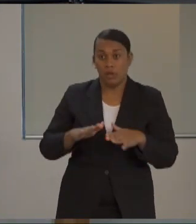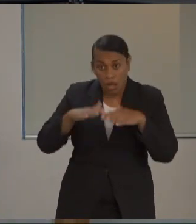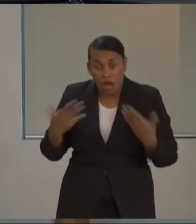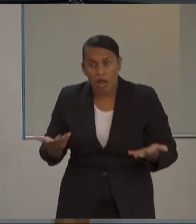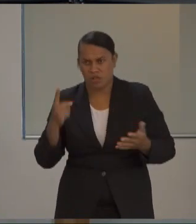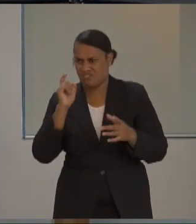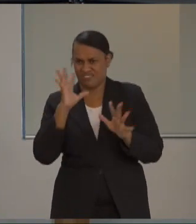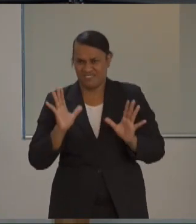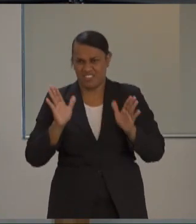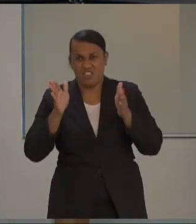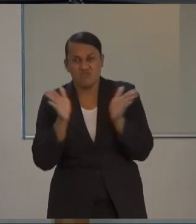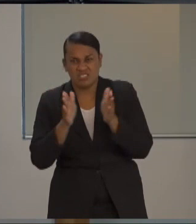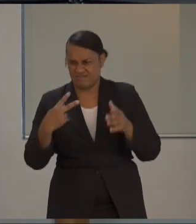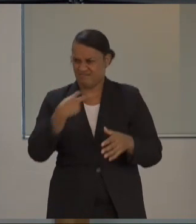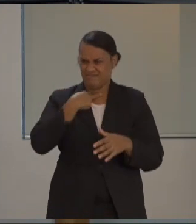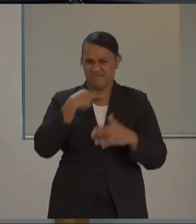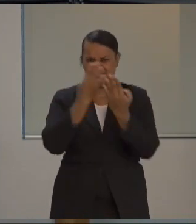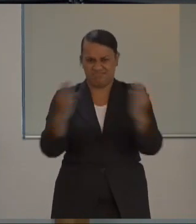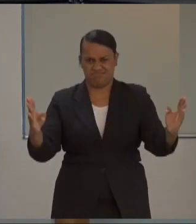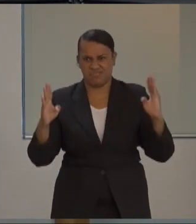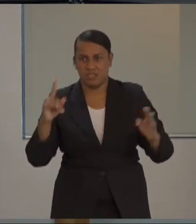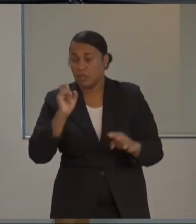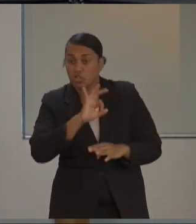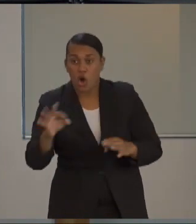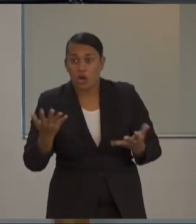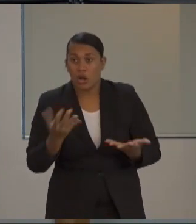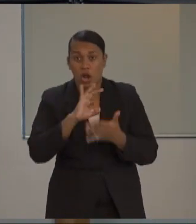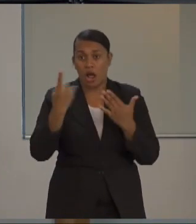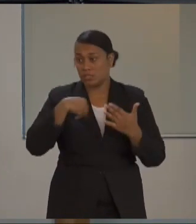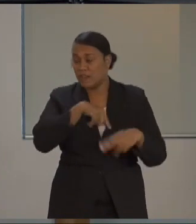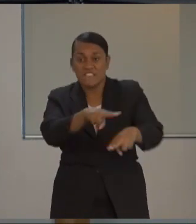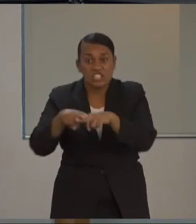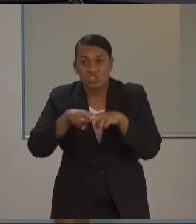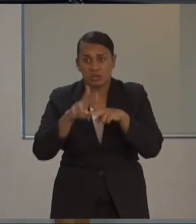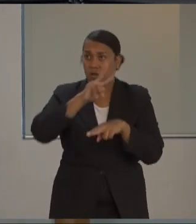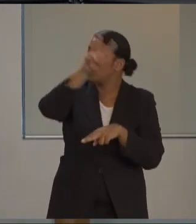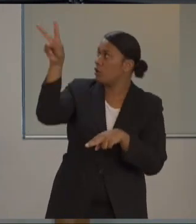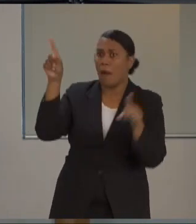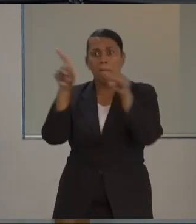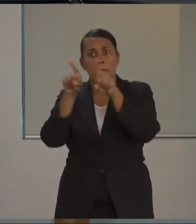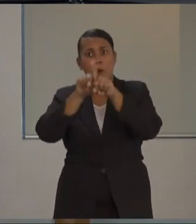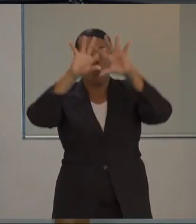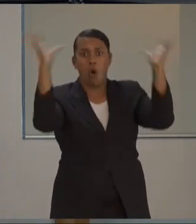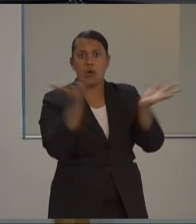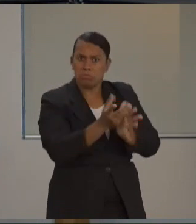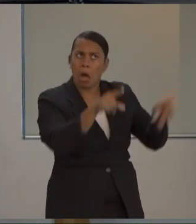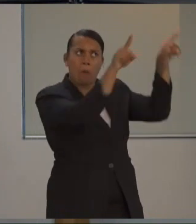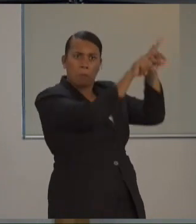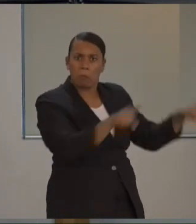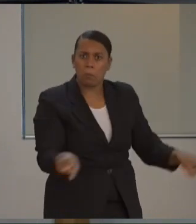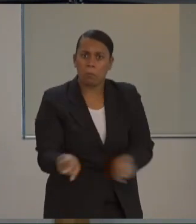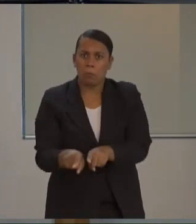spaces. It's not something that's only for Fiji. We've looked at our neighbors, and they're going through the same thing. You